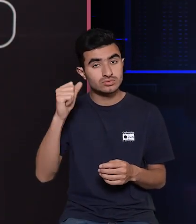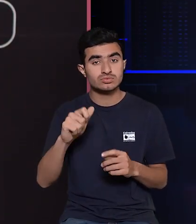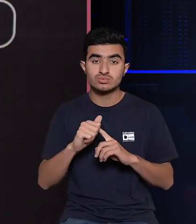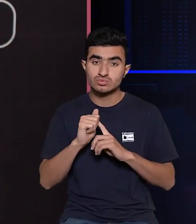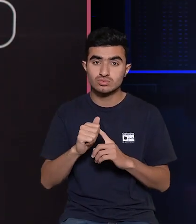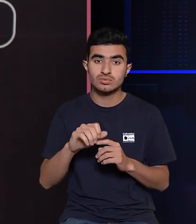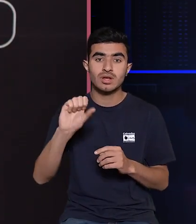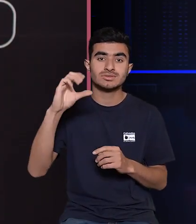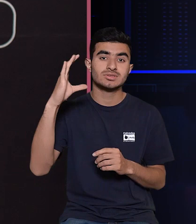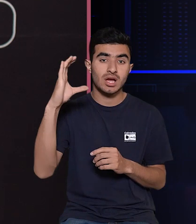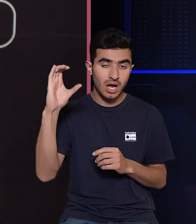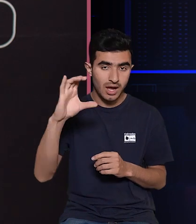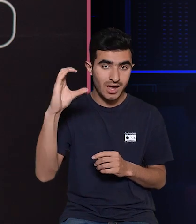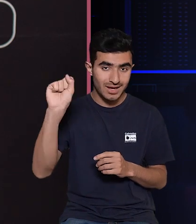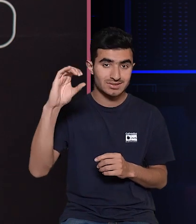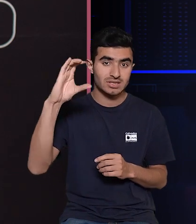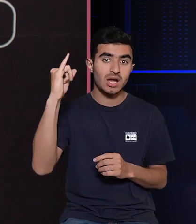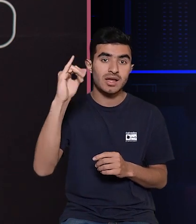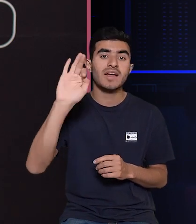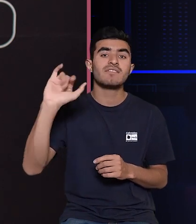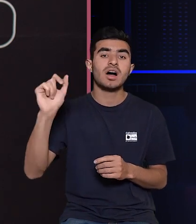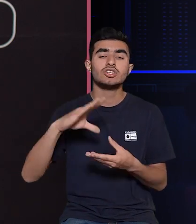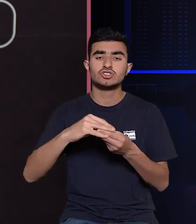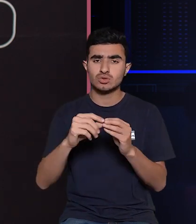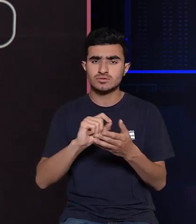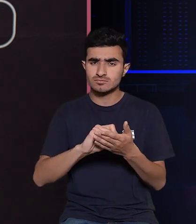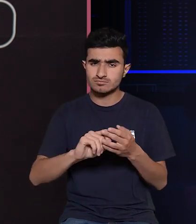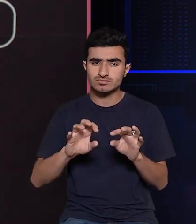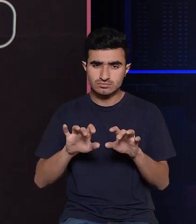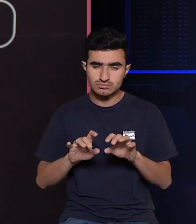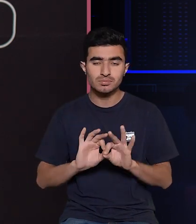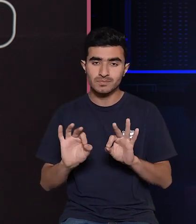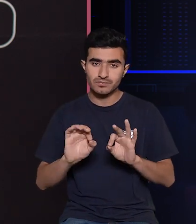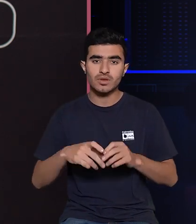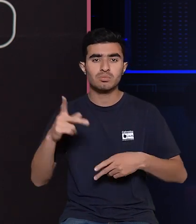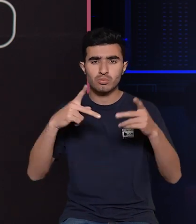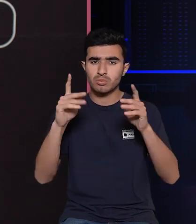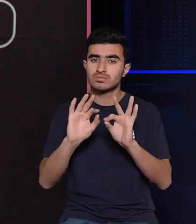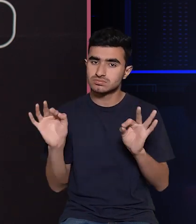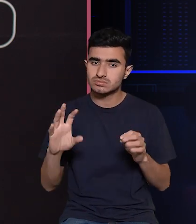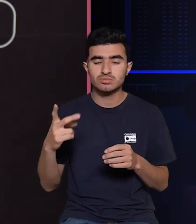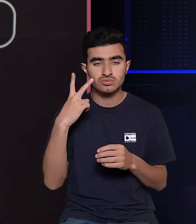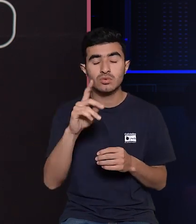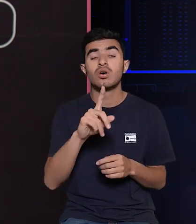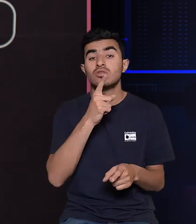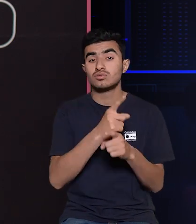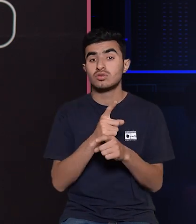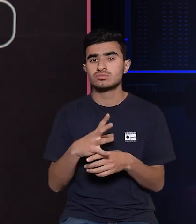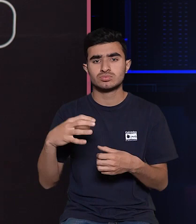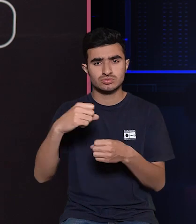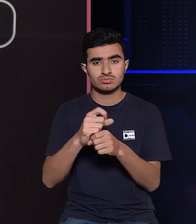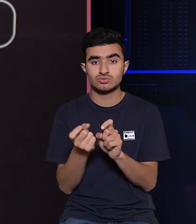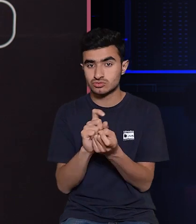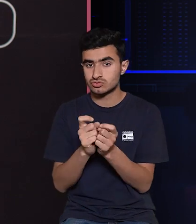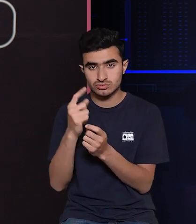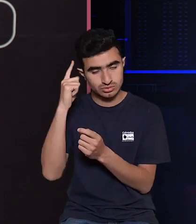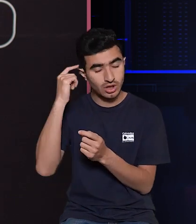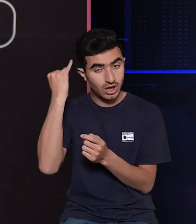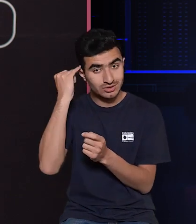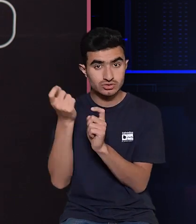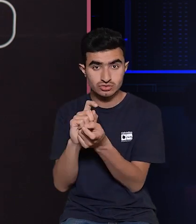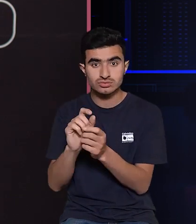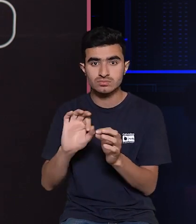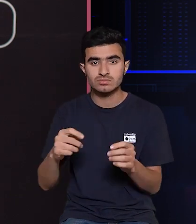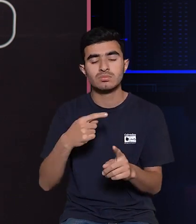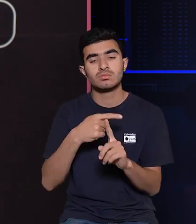mortal threat. So we need to think about utilizing the tools that science fiction provides to tackle these challenges. And this